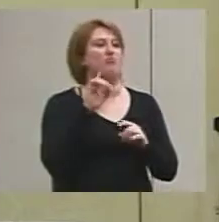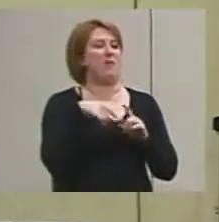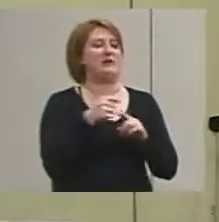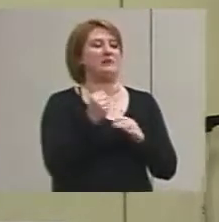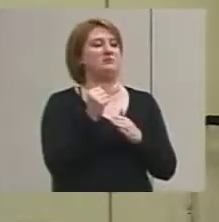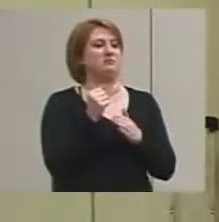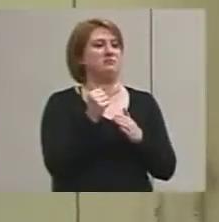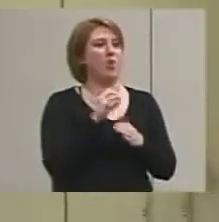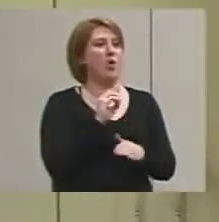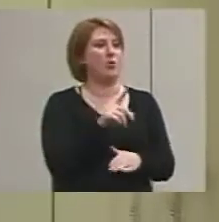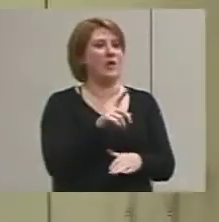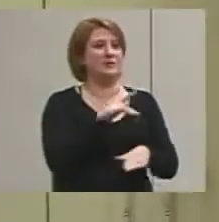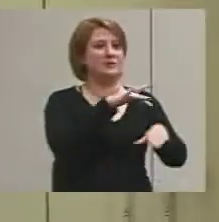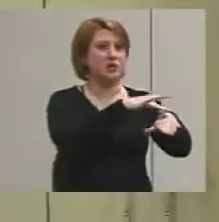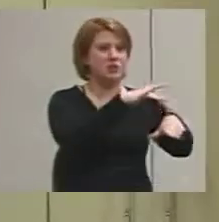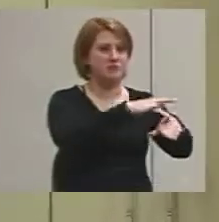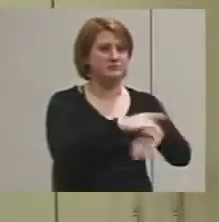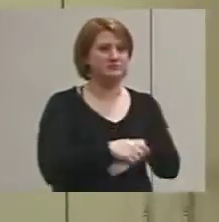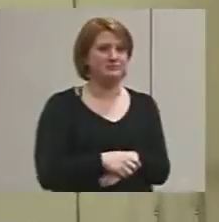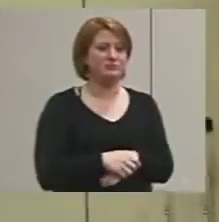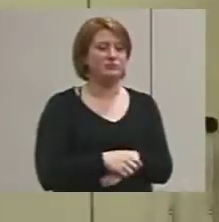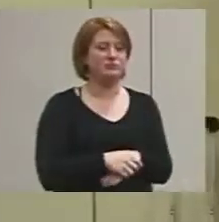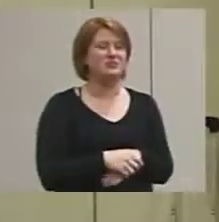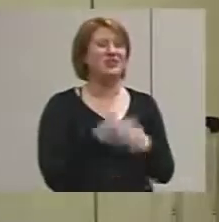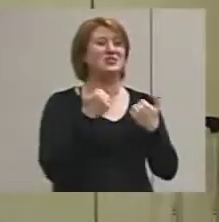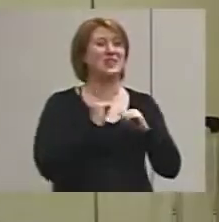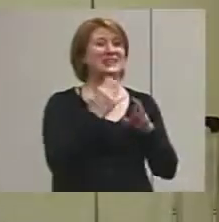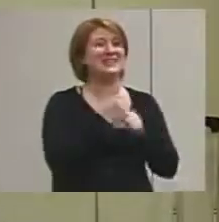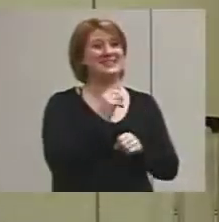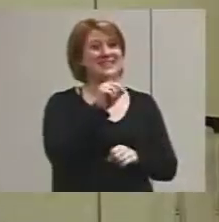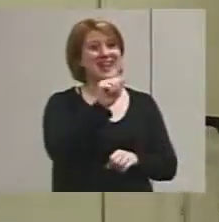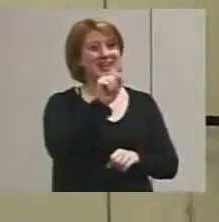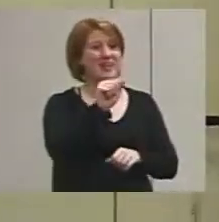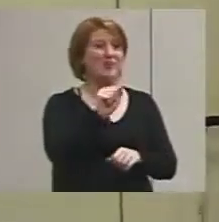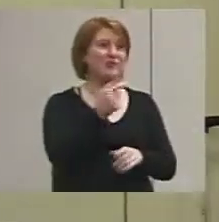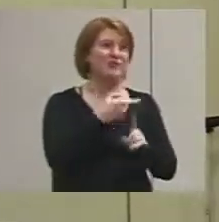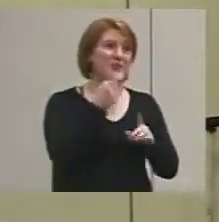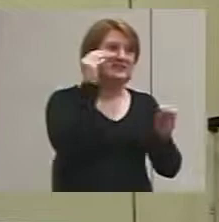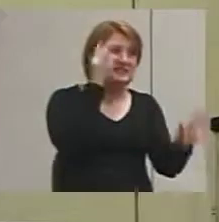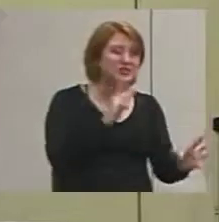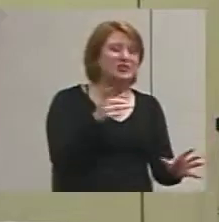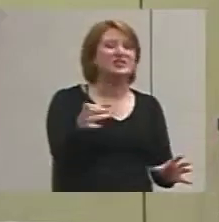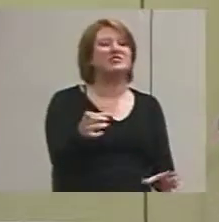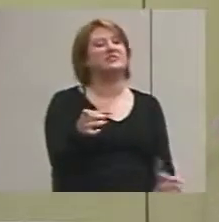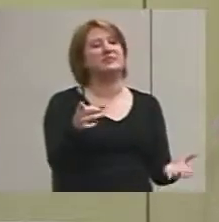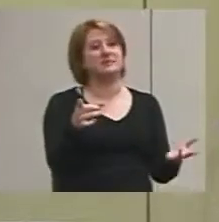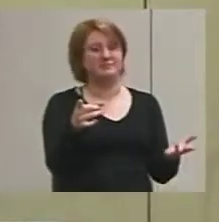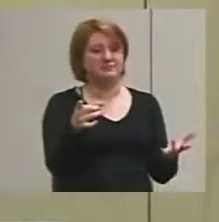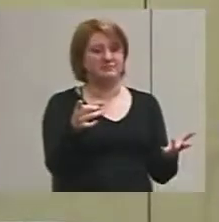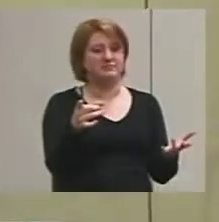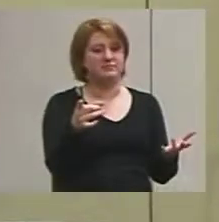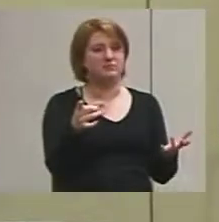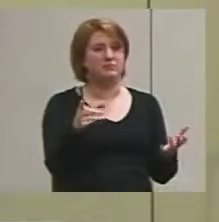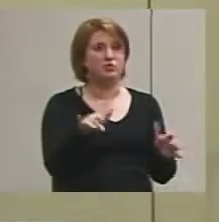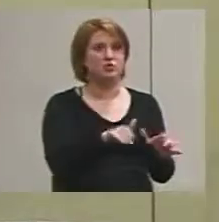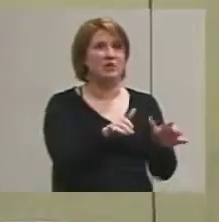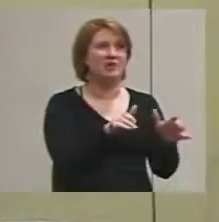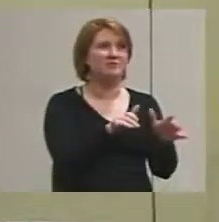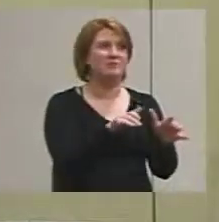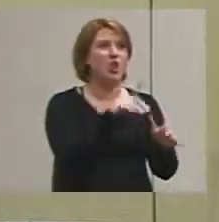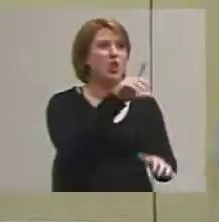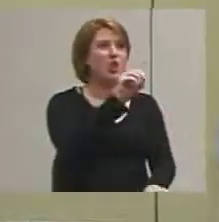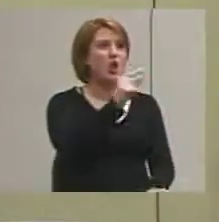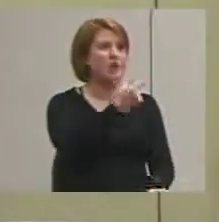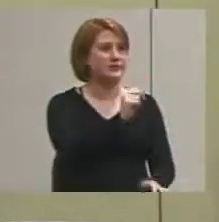when not. And so we're trying to get data from the teacher, and she's doing